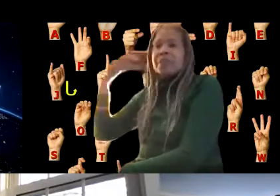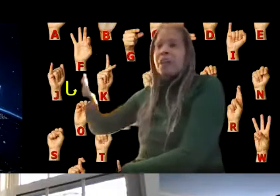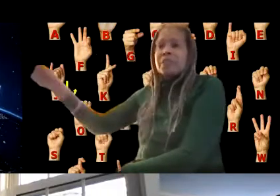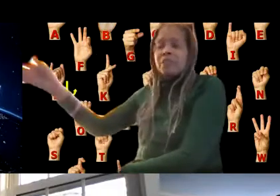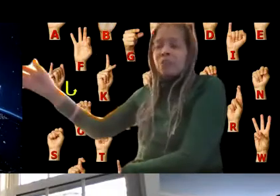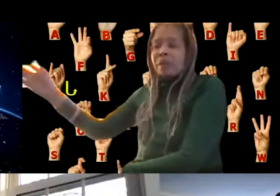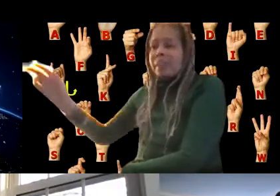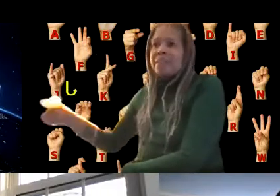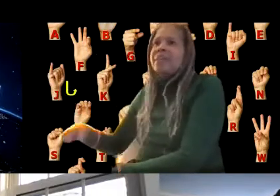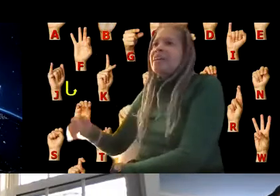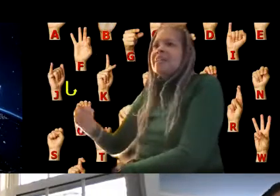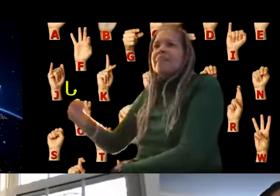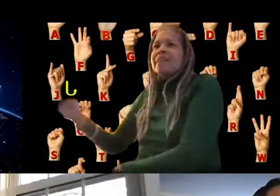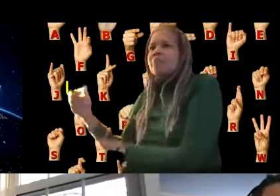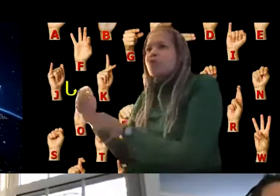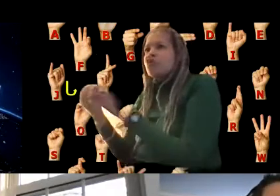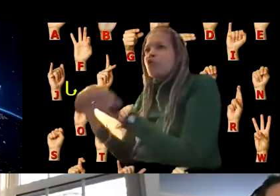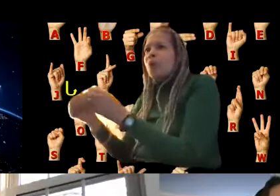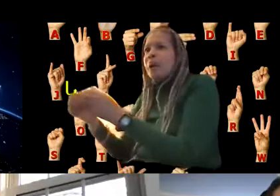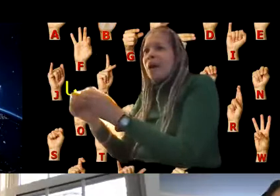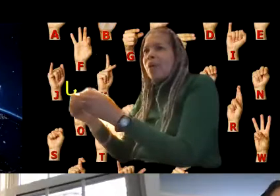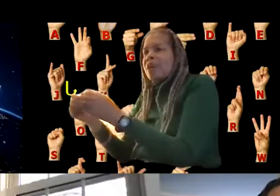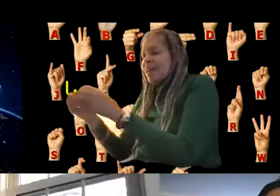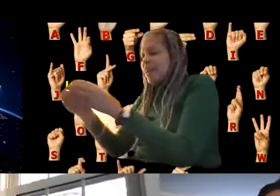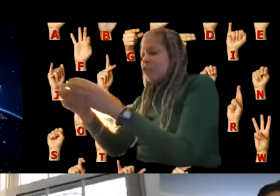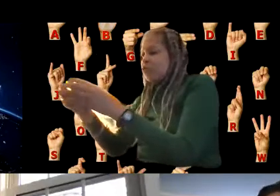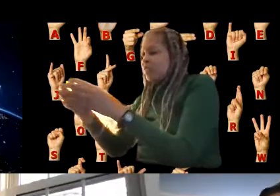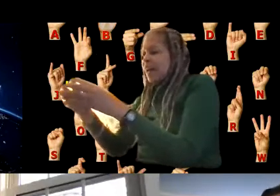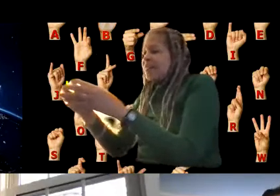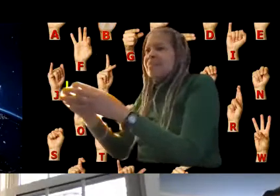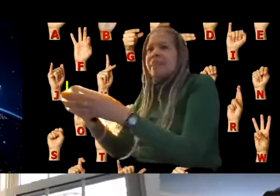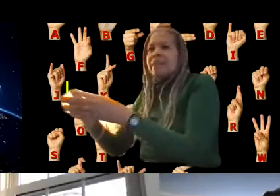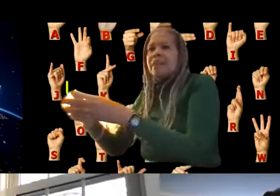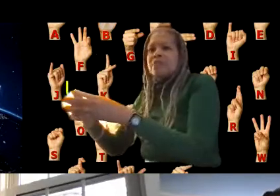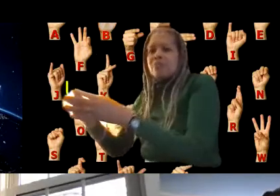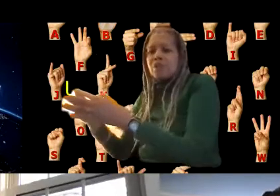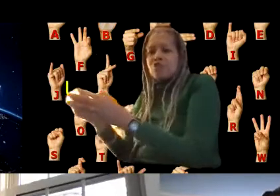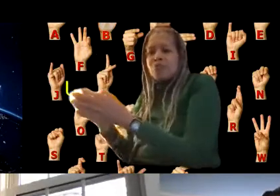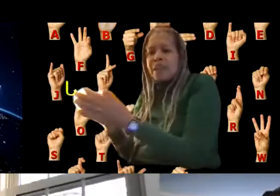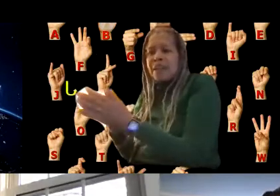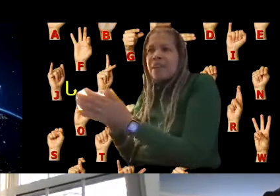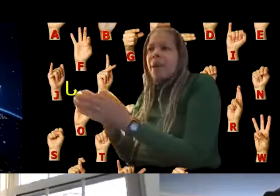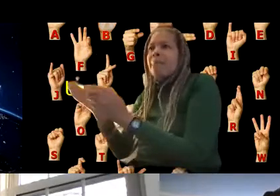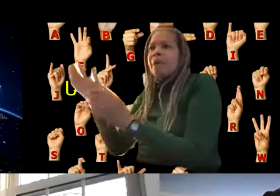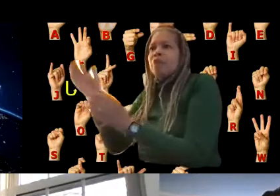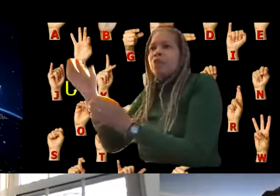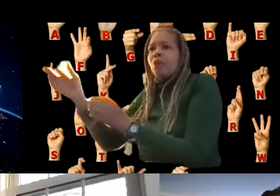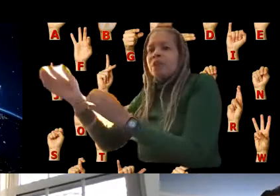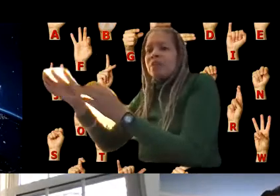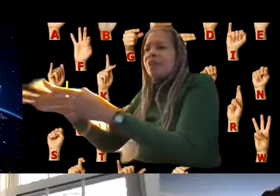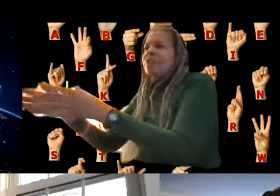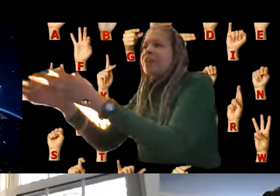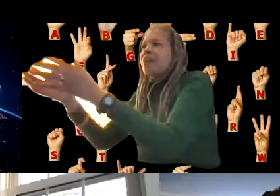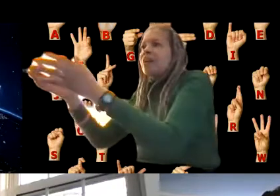$1 billion, giving it away nicely. It's not that, but it's your power. And you can isolate it as much as you can, but